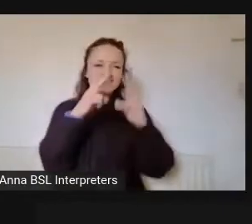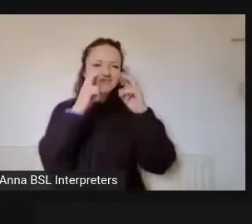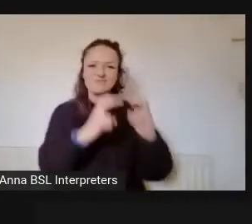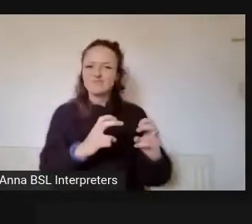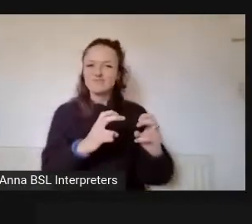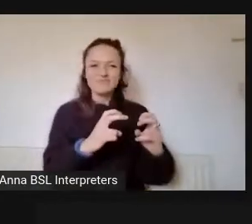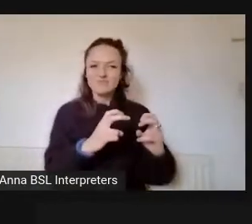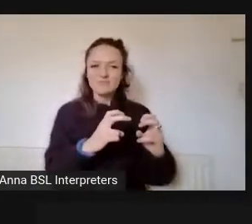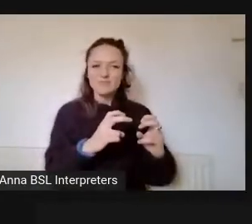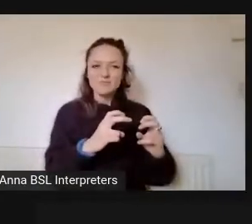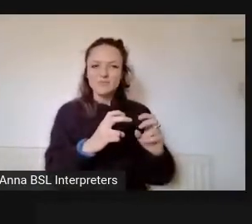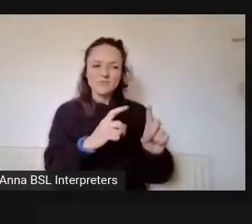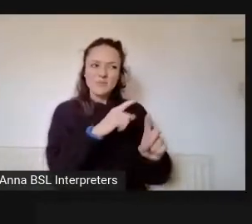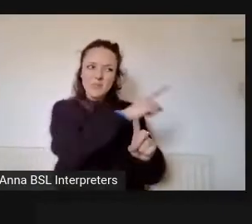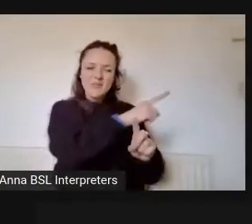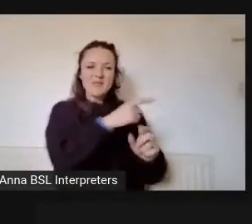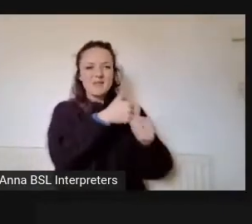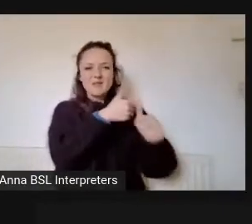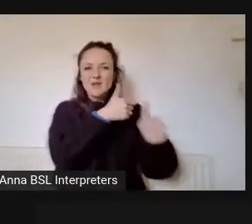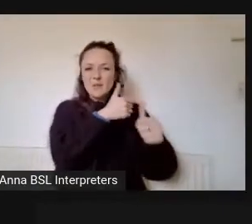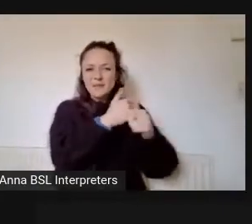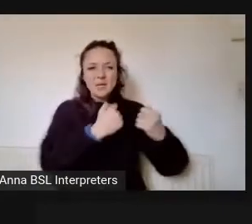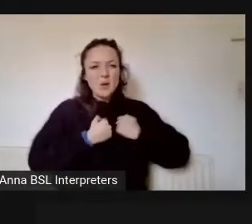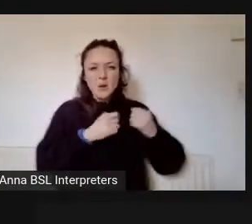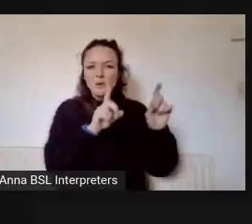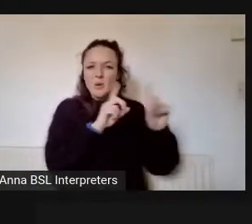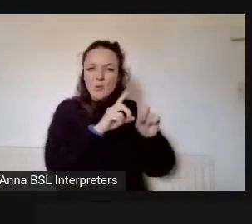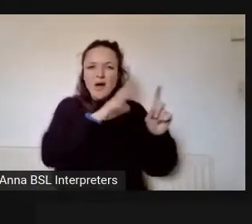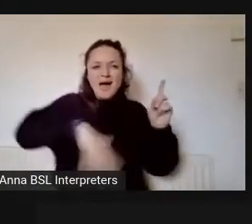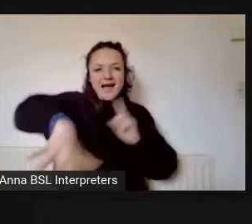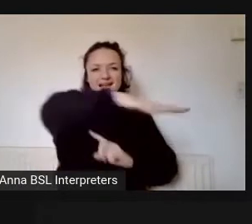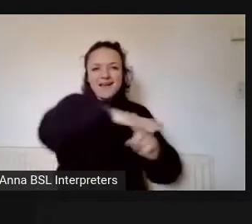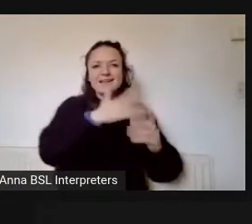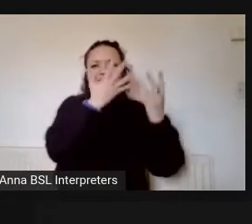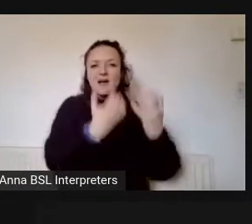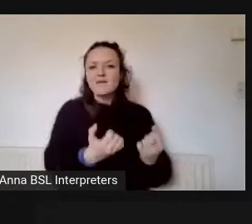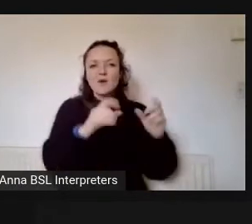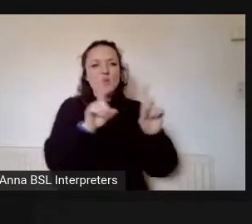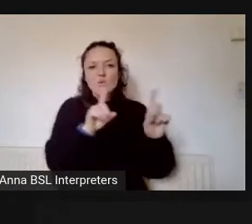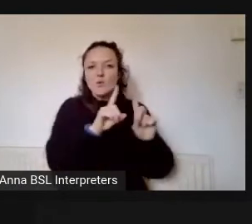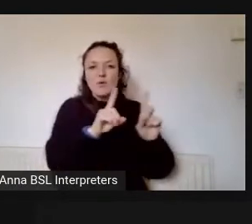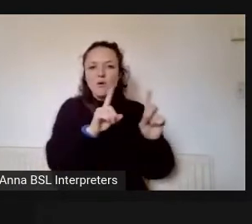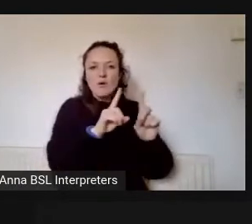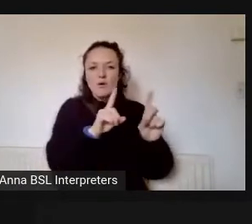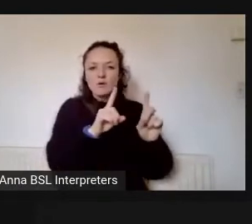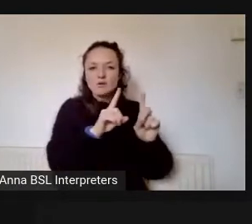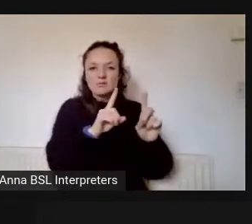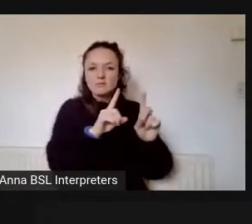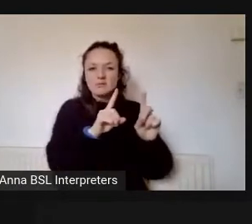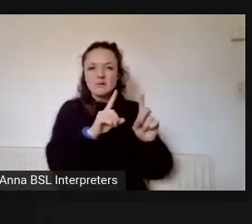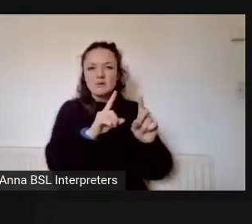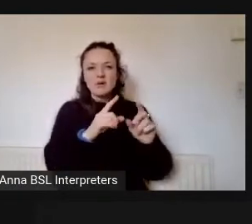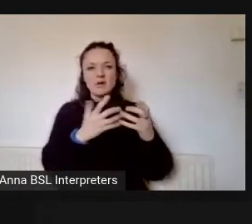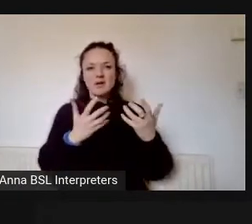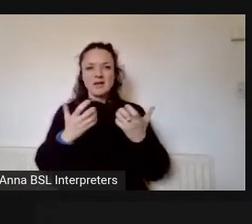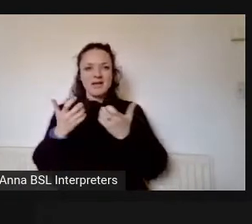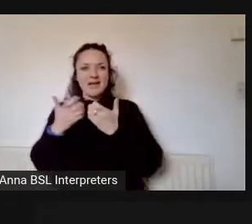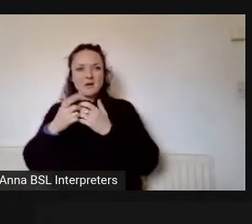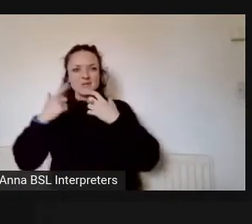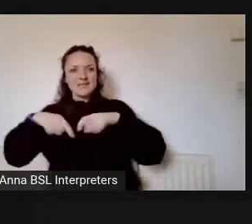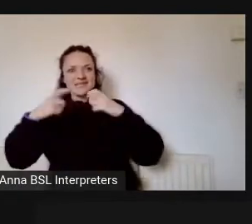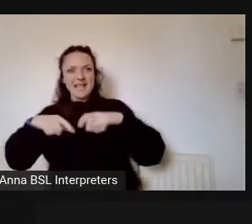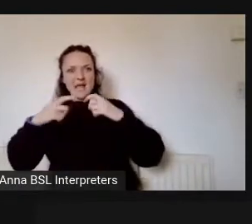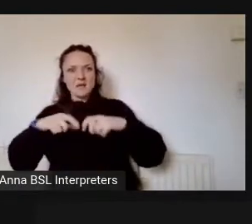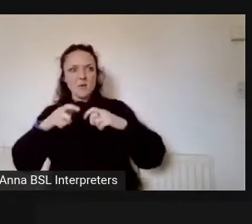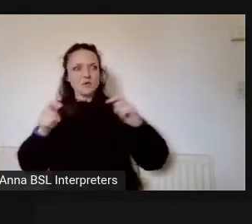what the company owns and how, where they are, what land they own, or how sustainable is the change, the commodity change